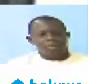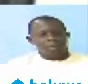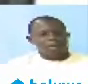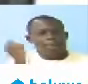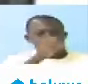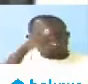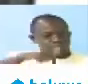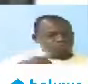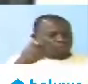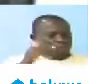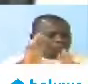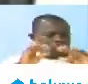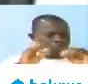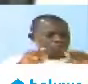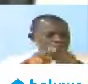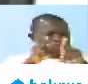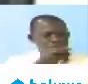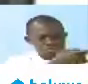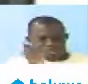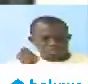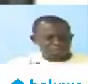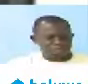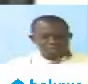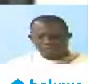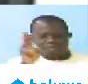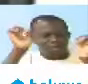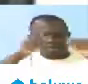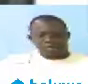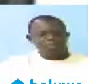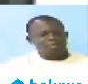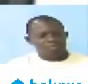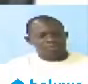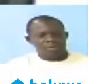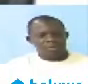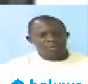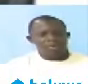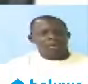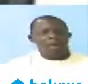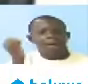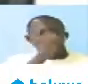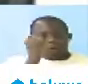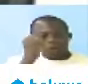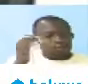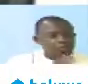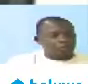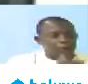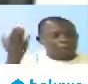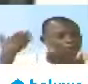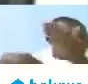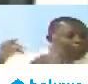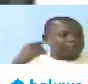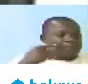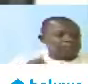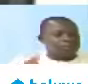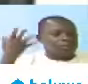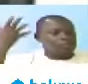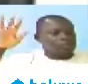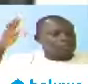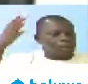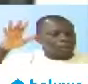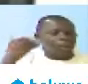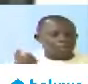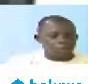today I would not have been here to talk to you people. Because in those days, these Arabs, as